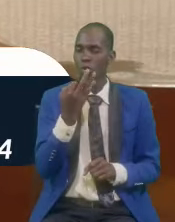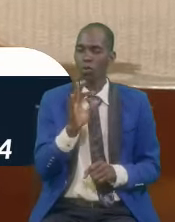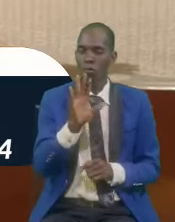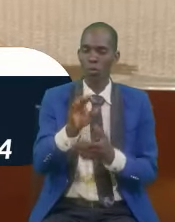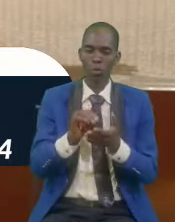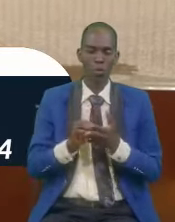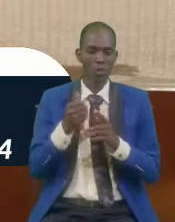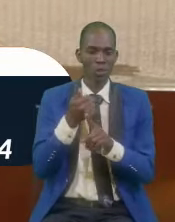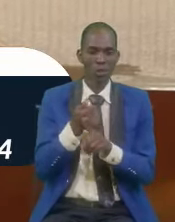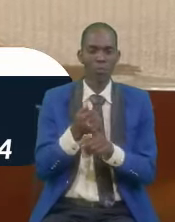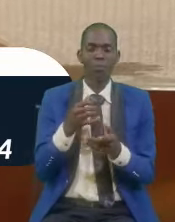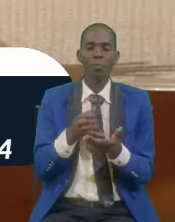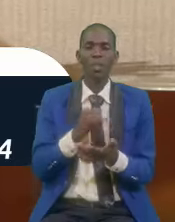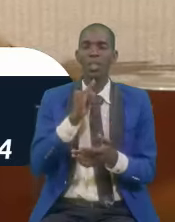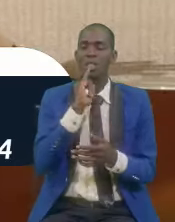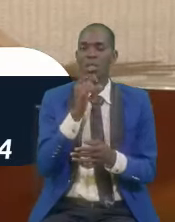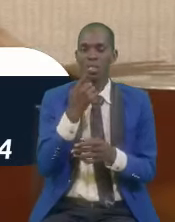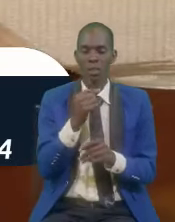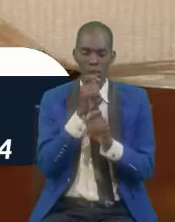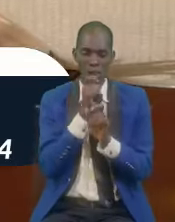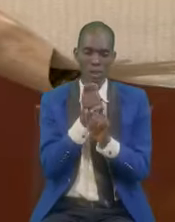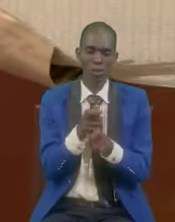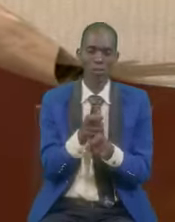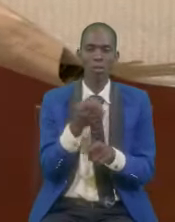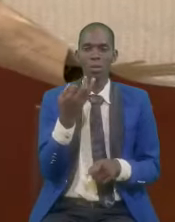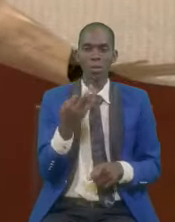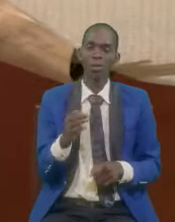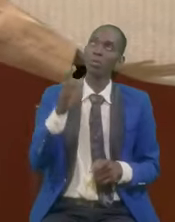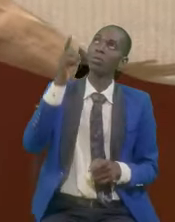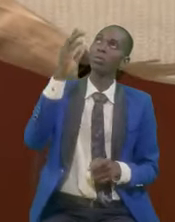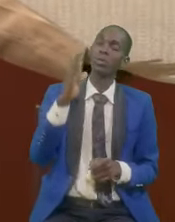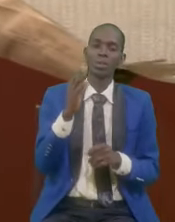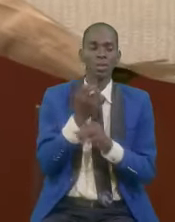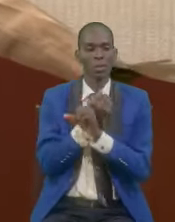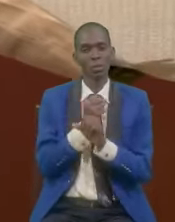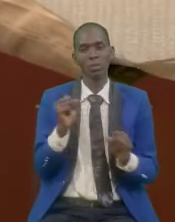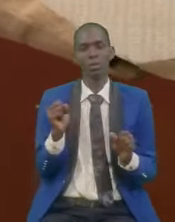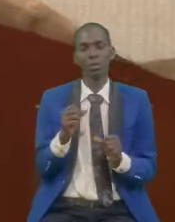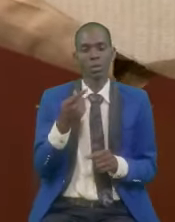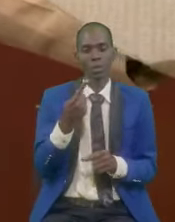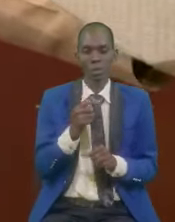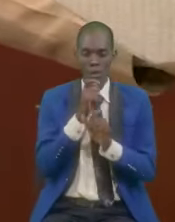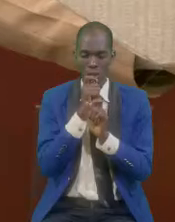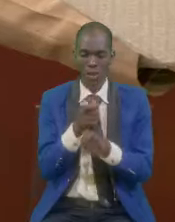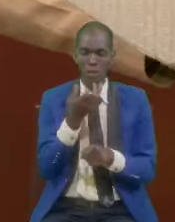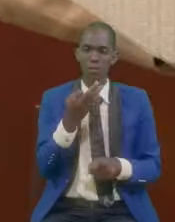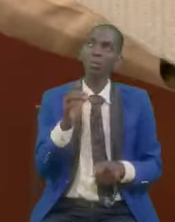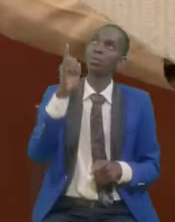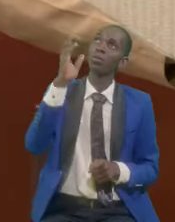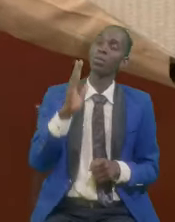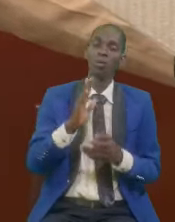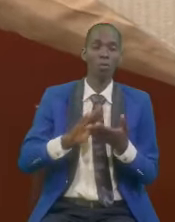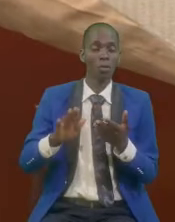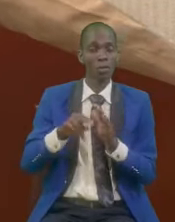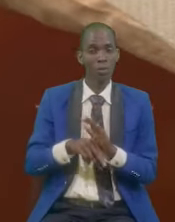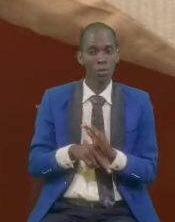It is the gift of God. Salvation. The gift of God,